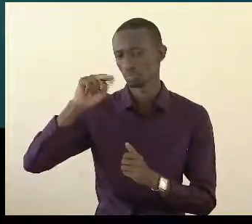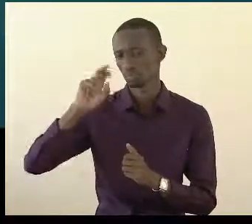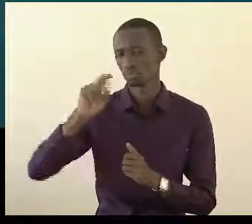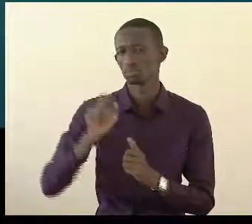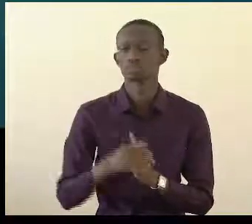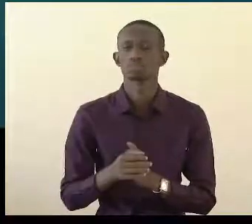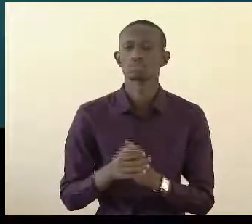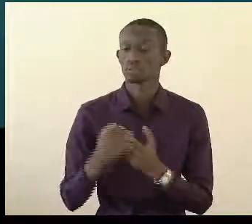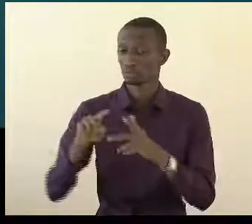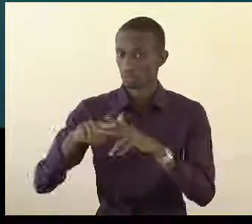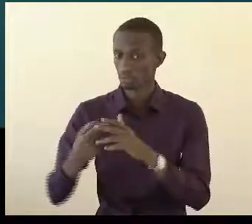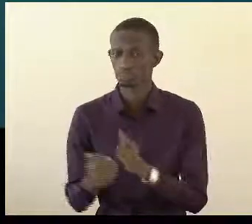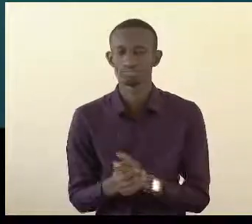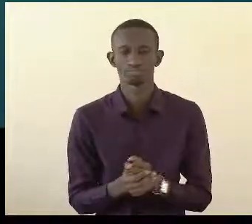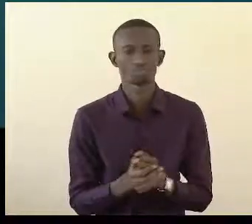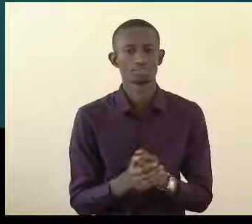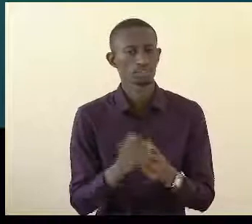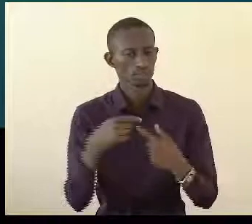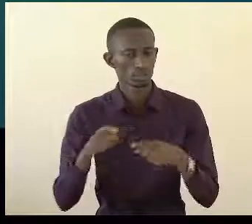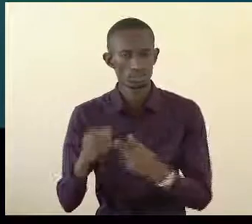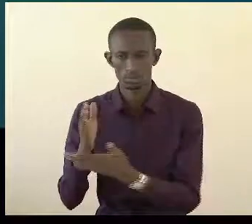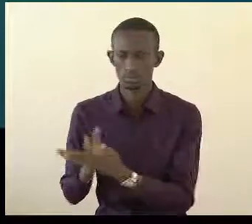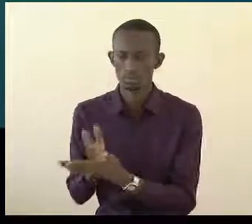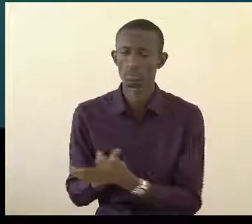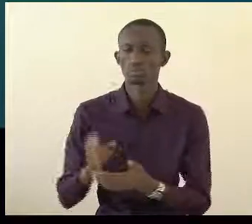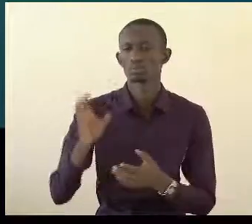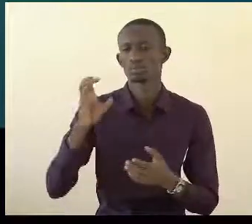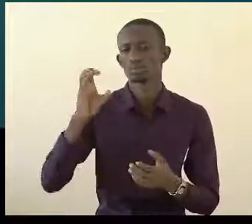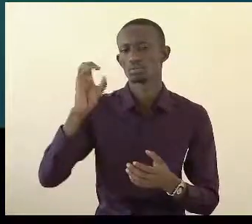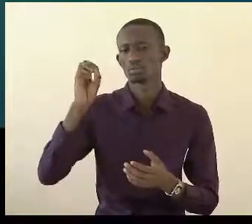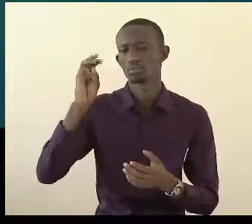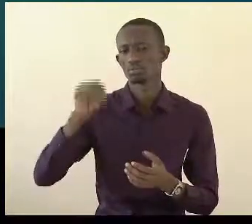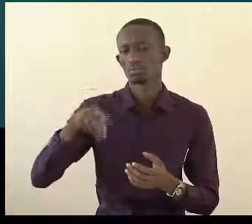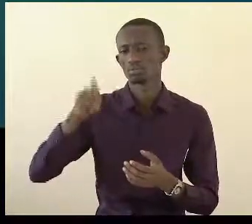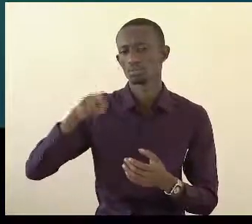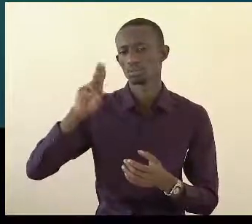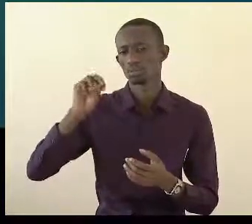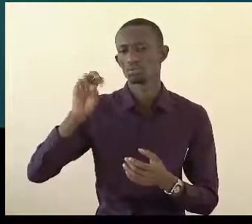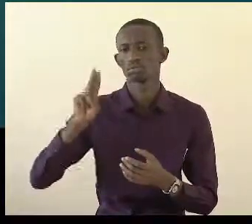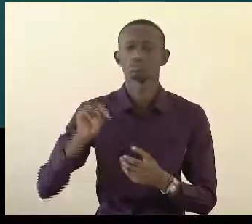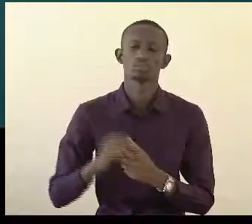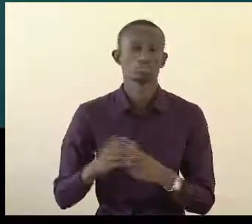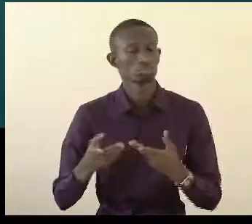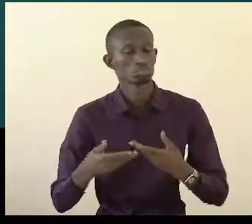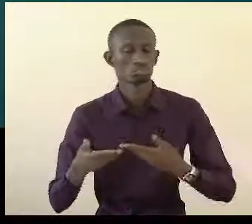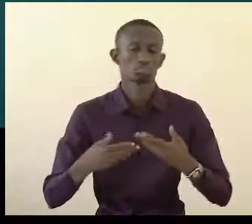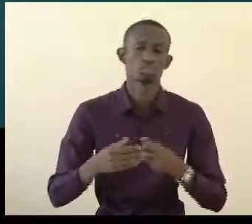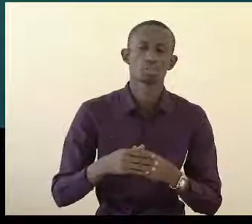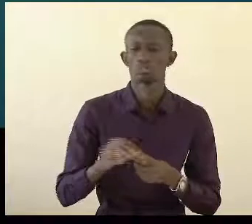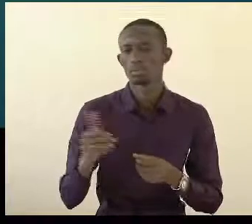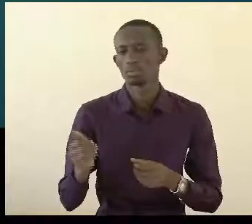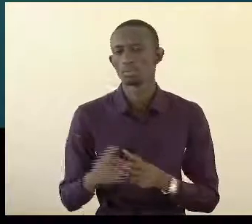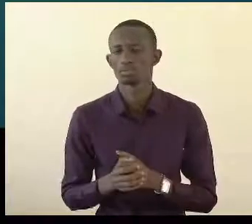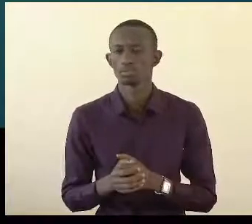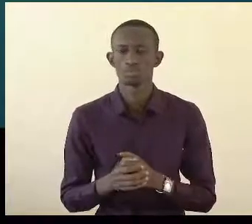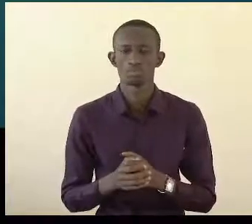that we can transform it into another compound which is needed. When you are in your lab, you may need